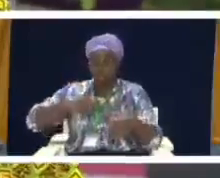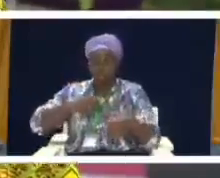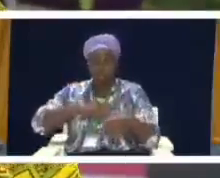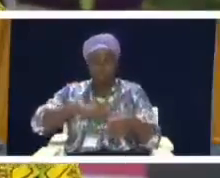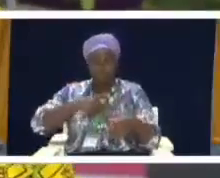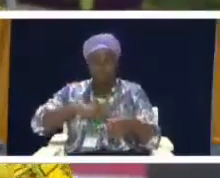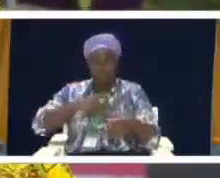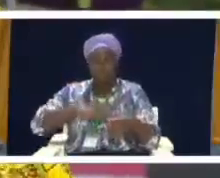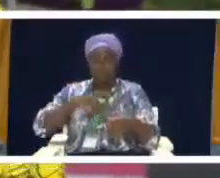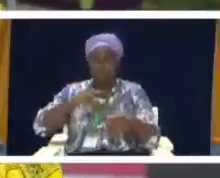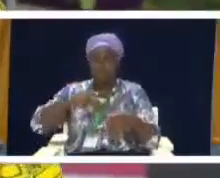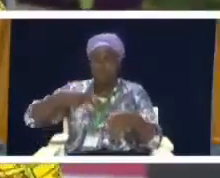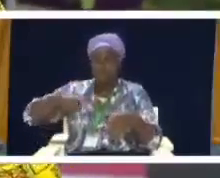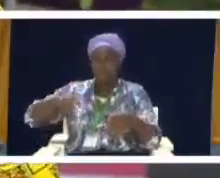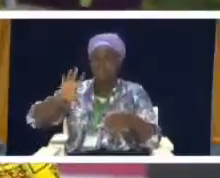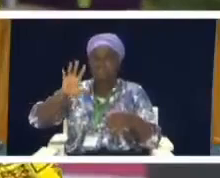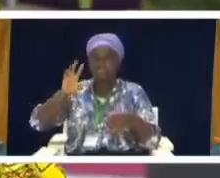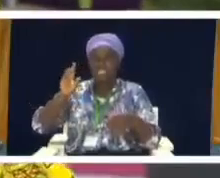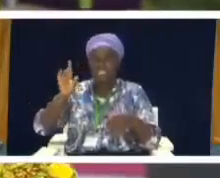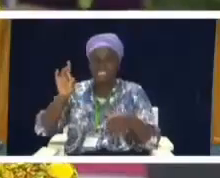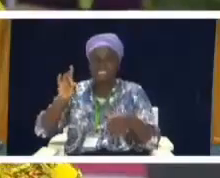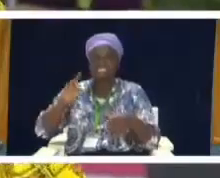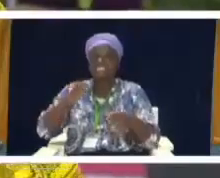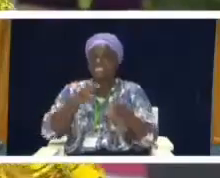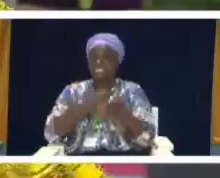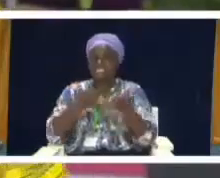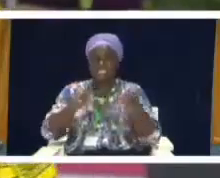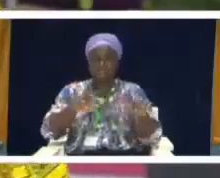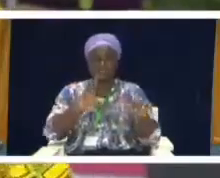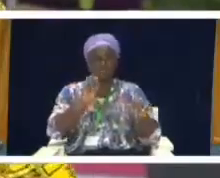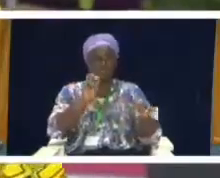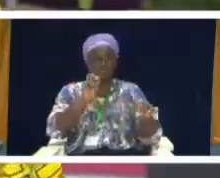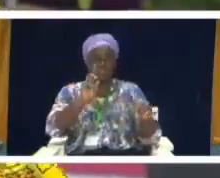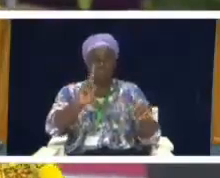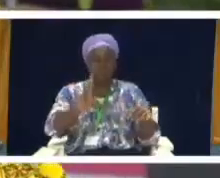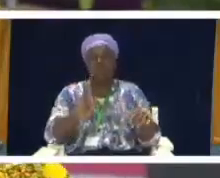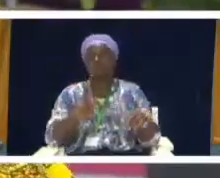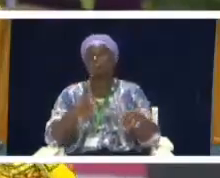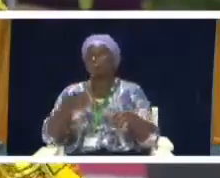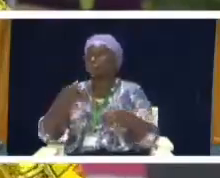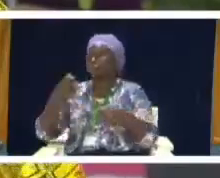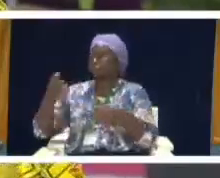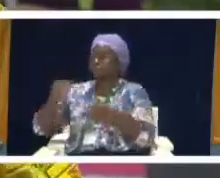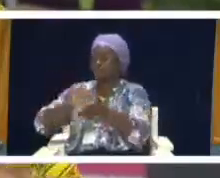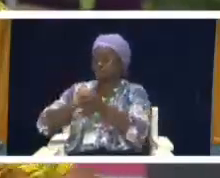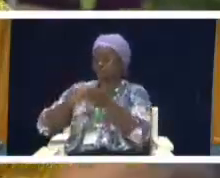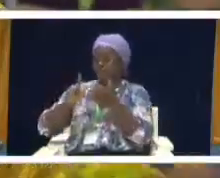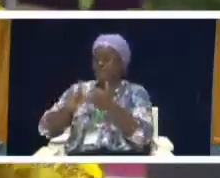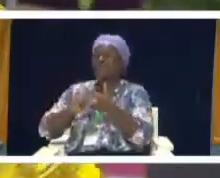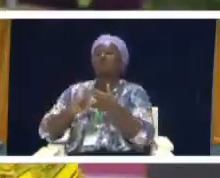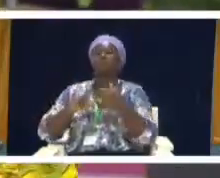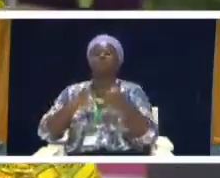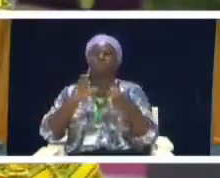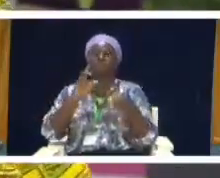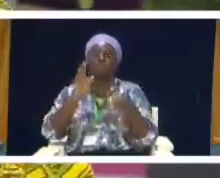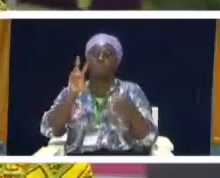It happens 2021. July, exactly 2 years ago, That day was the day of my birthday,